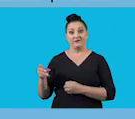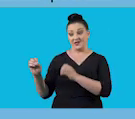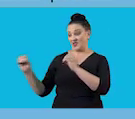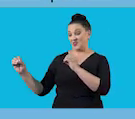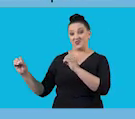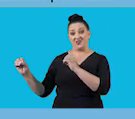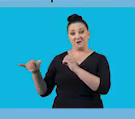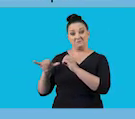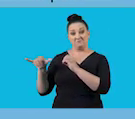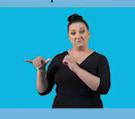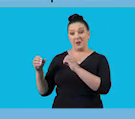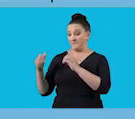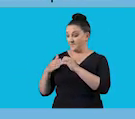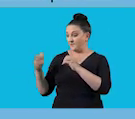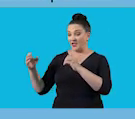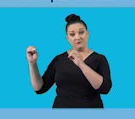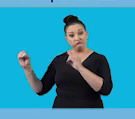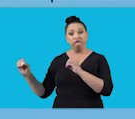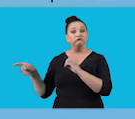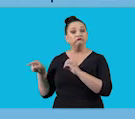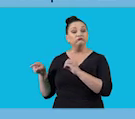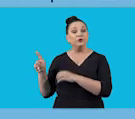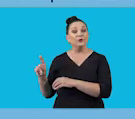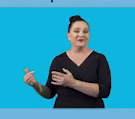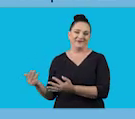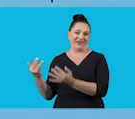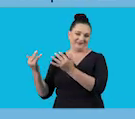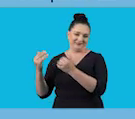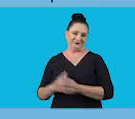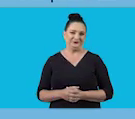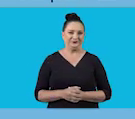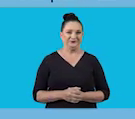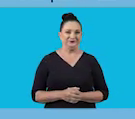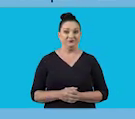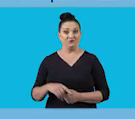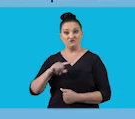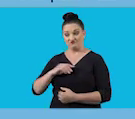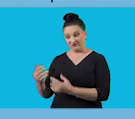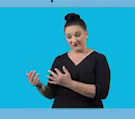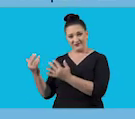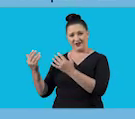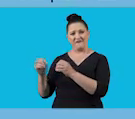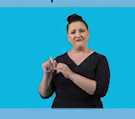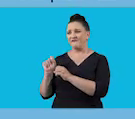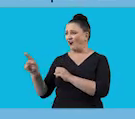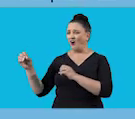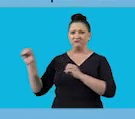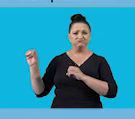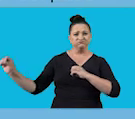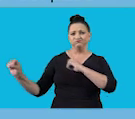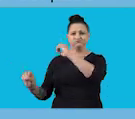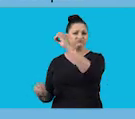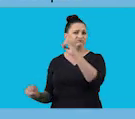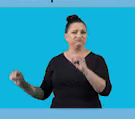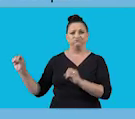and the one that has the biggest spaces between the particles is going to be gas, because the gas particles are far away from